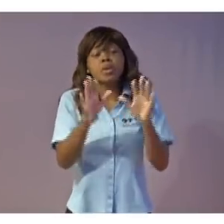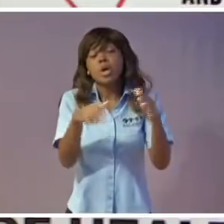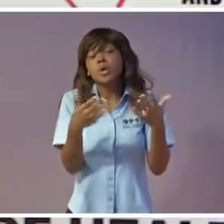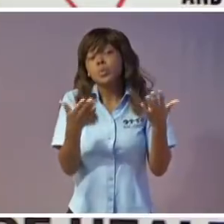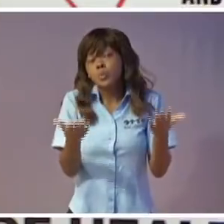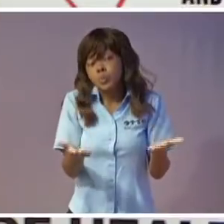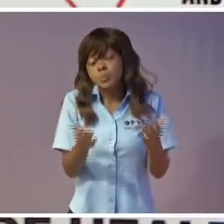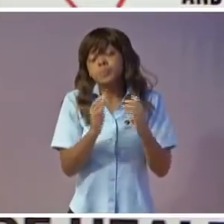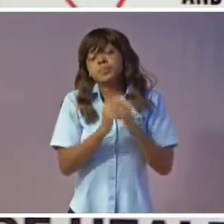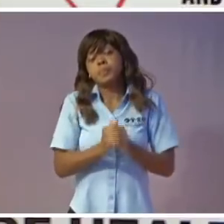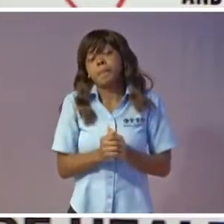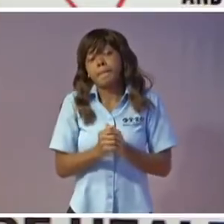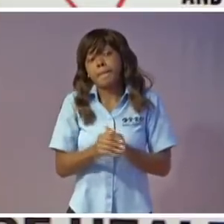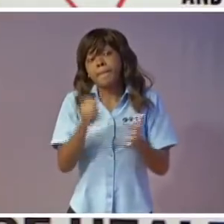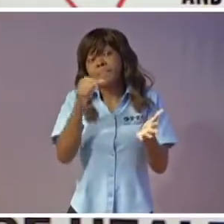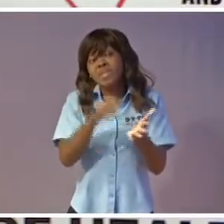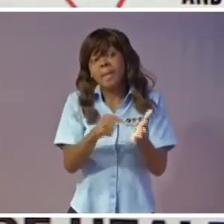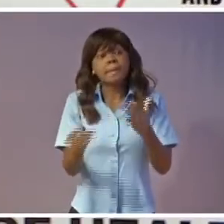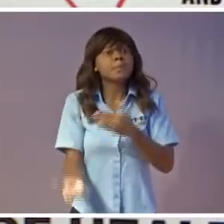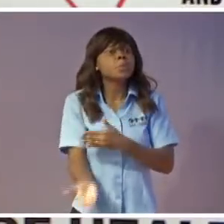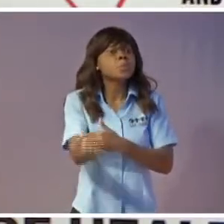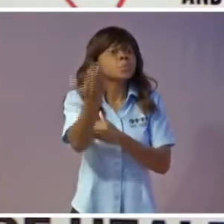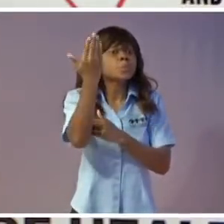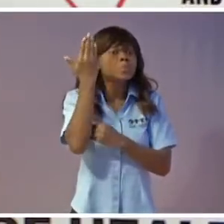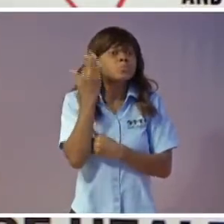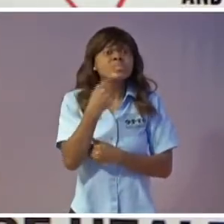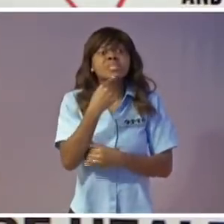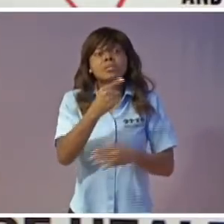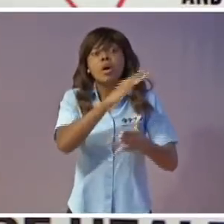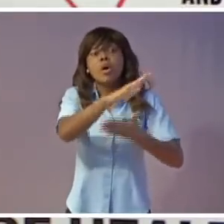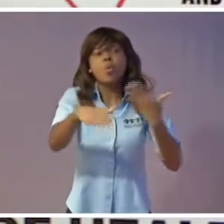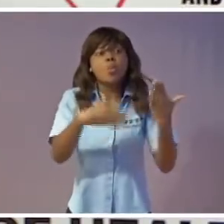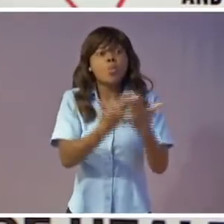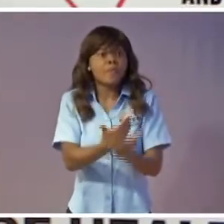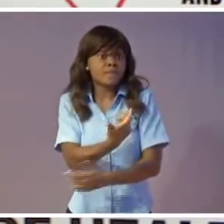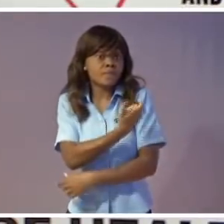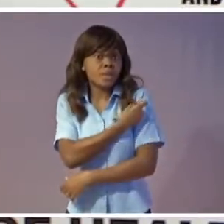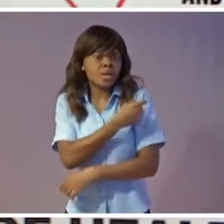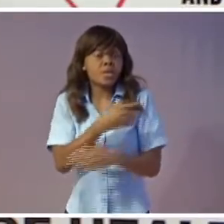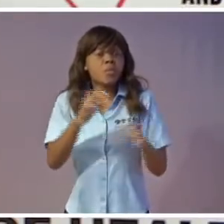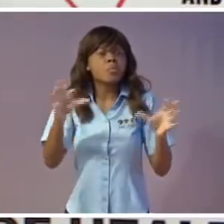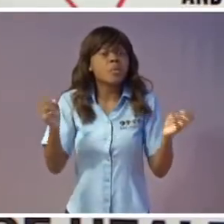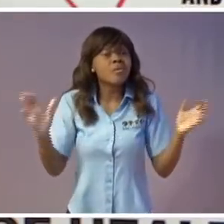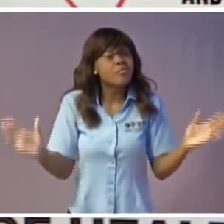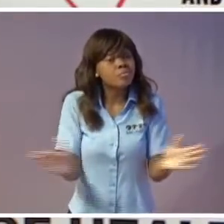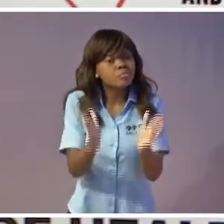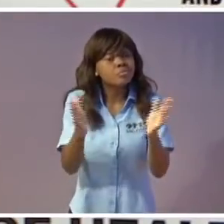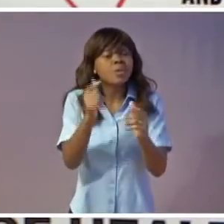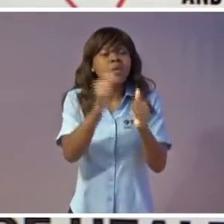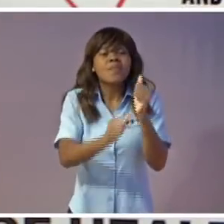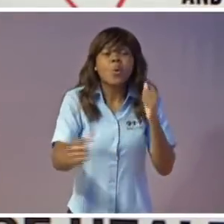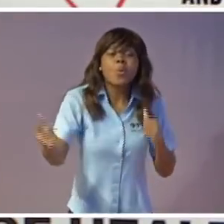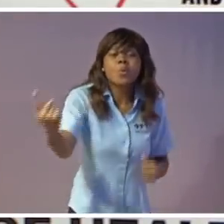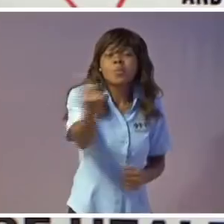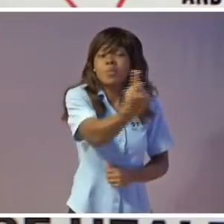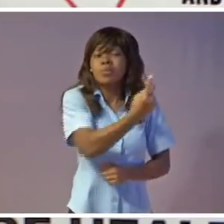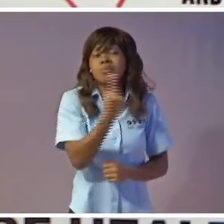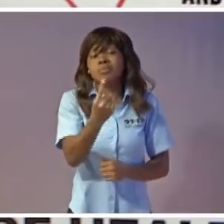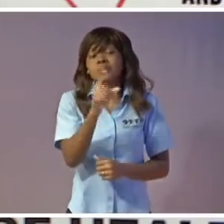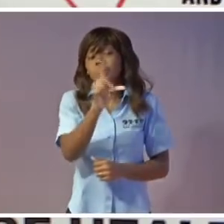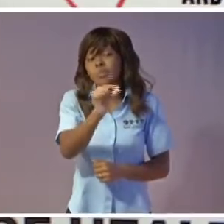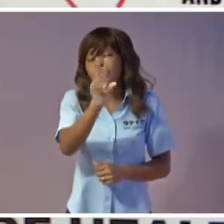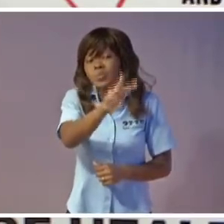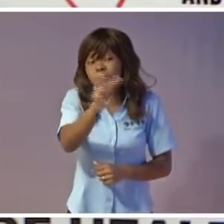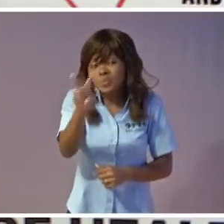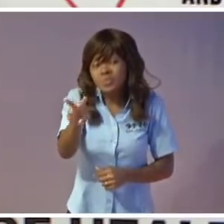status. And I just want to encourage everyone for 2022, as part of your New Year's resolutions, to